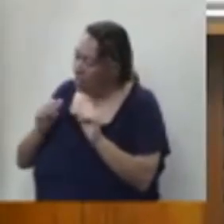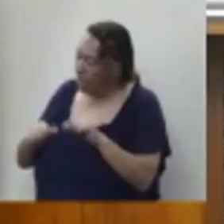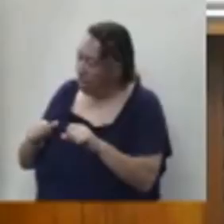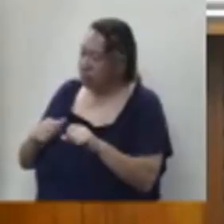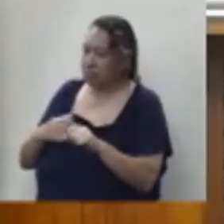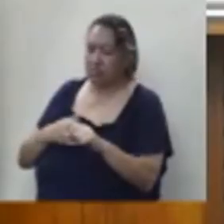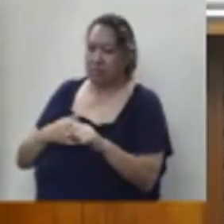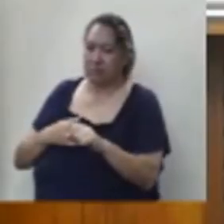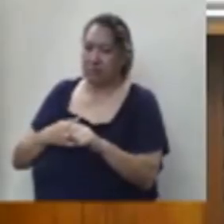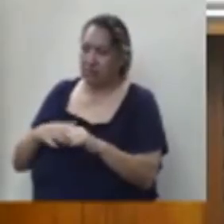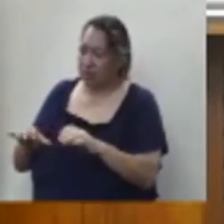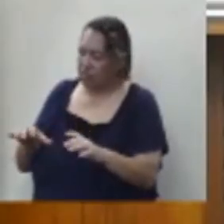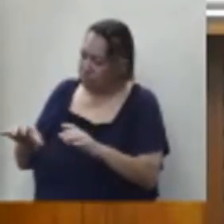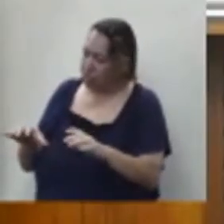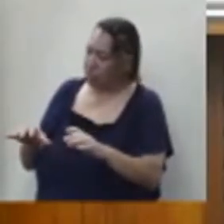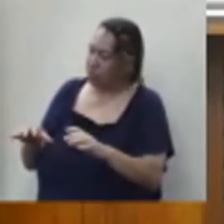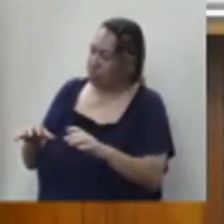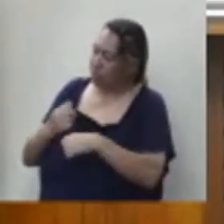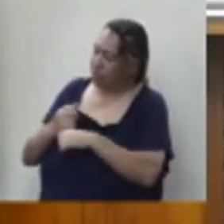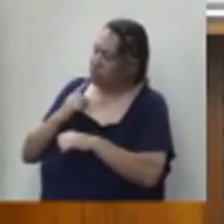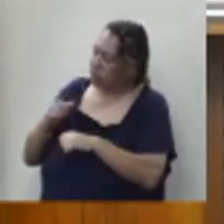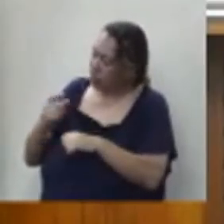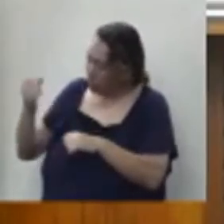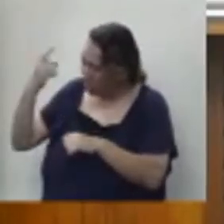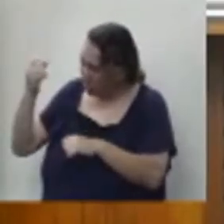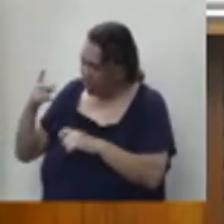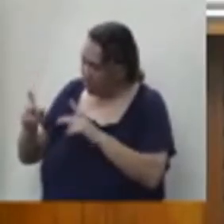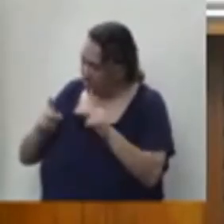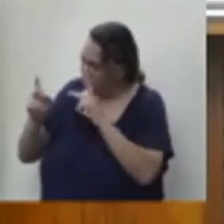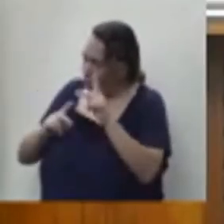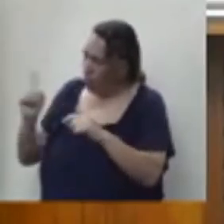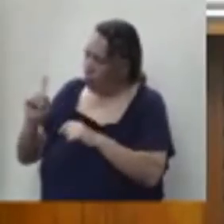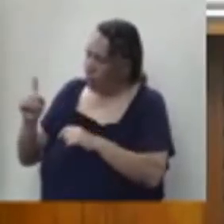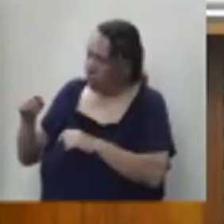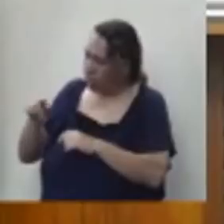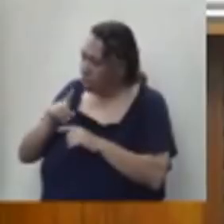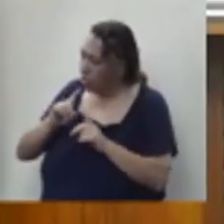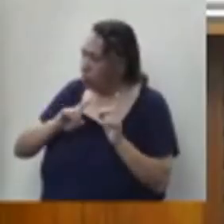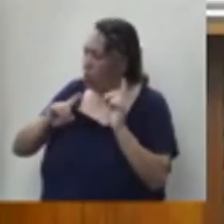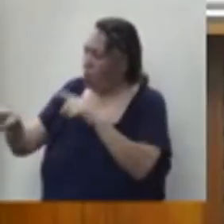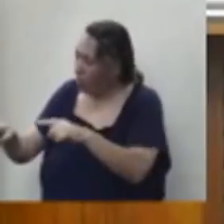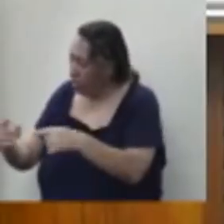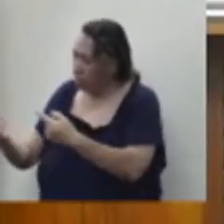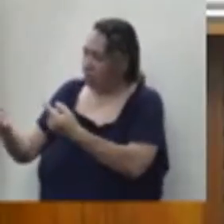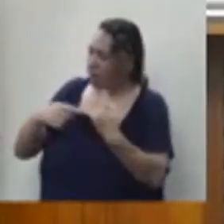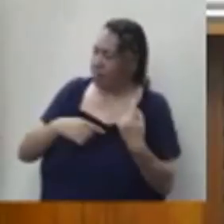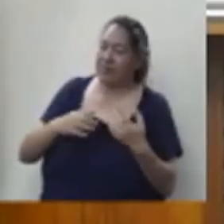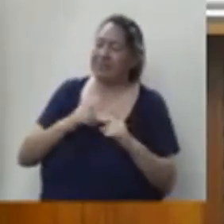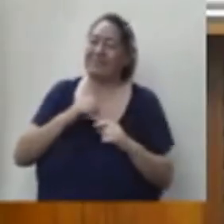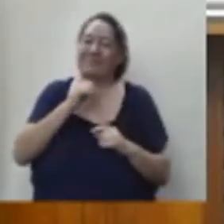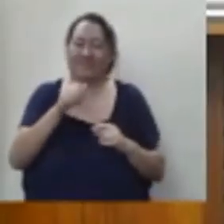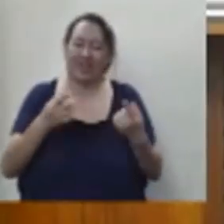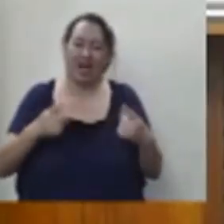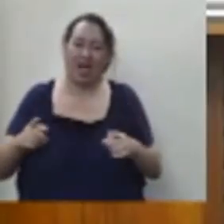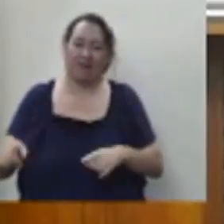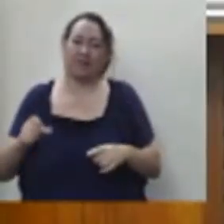that we understand, or that we know where people are going to and so forth. But that did not happen. So yes, I am very disappointed